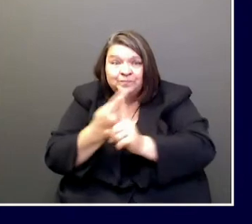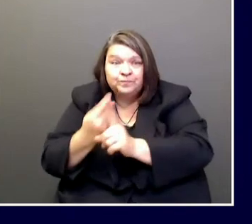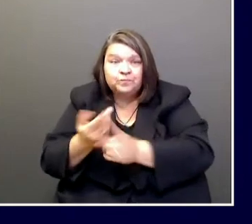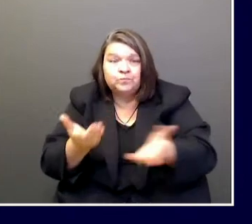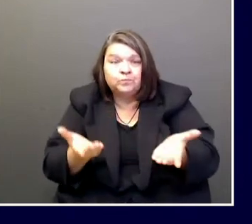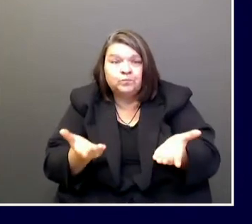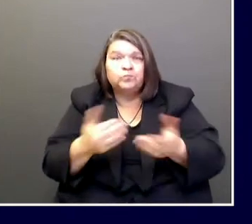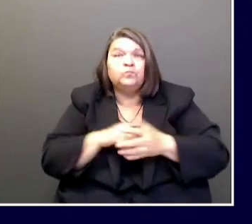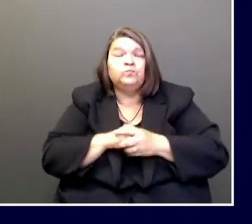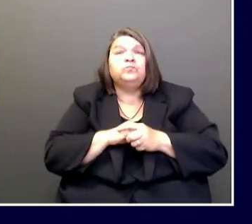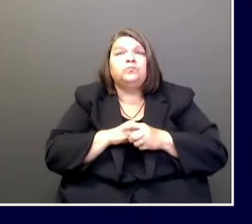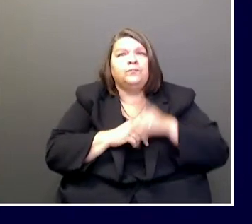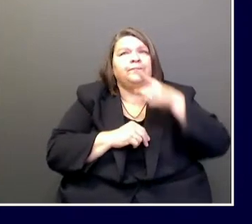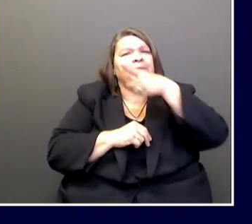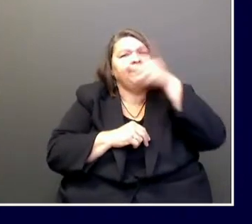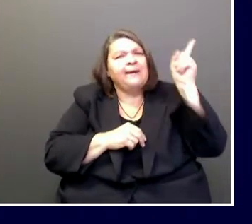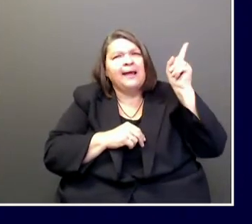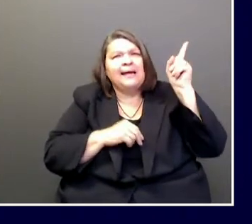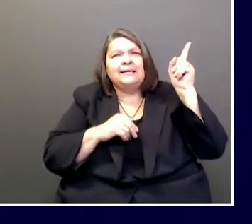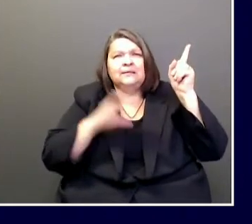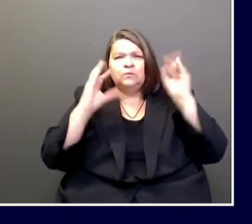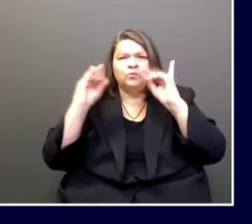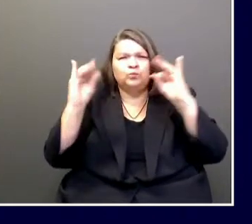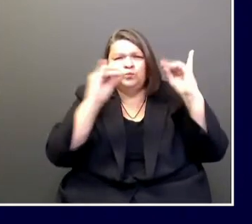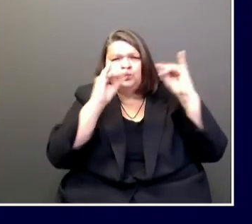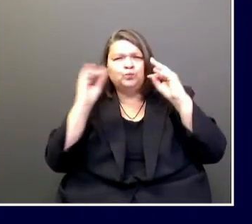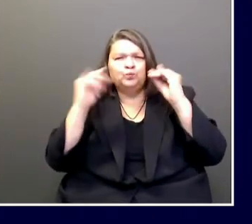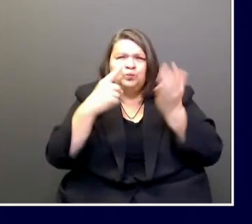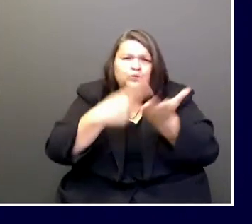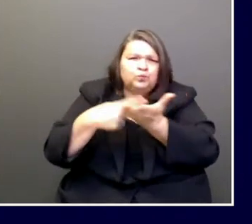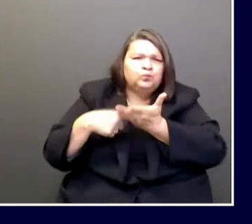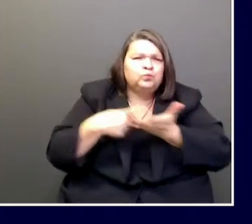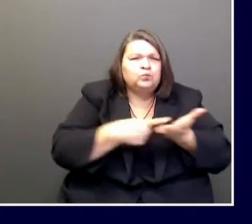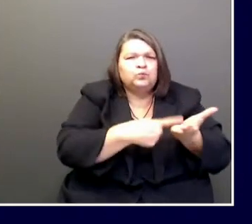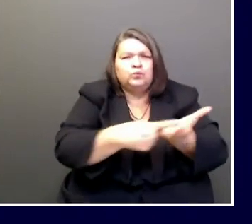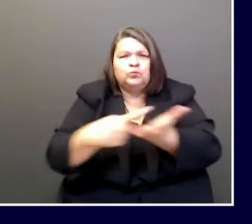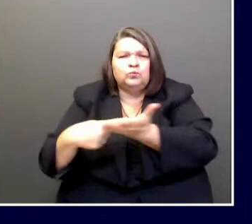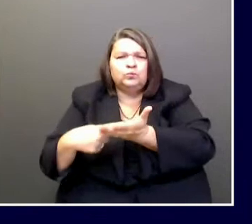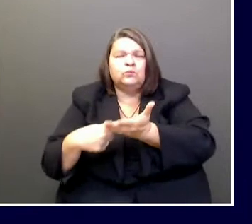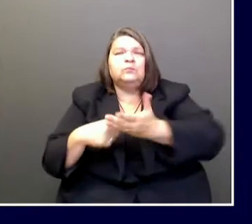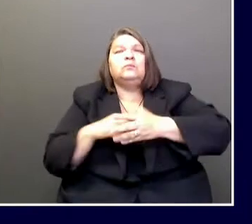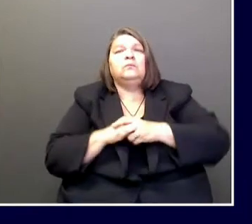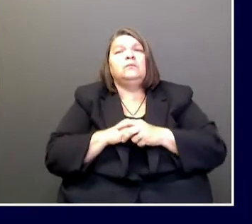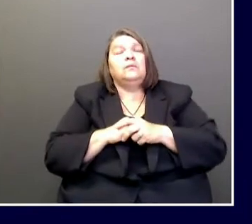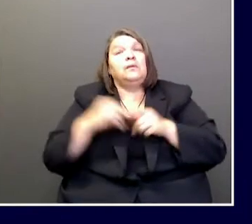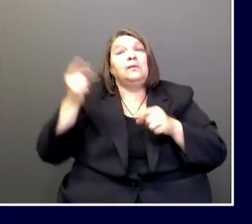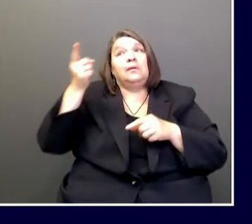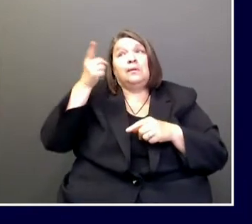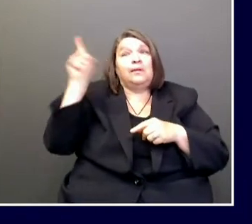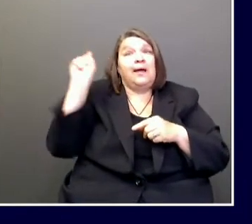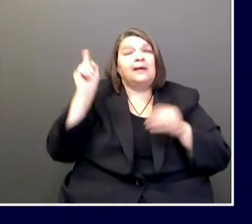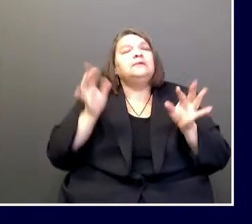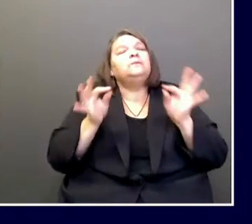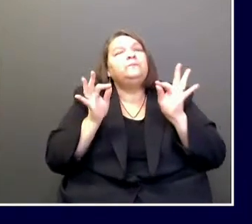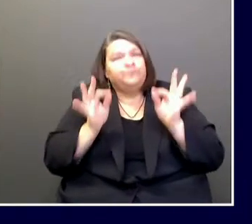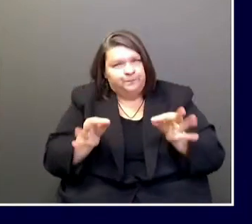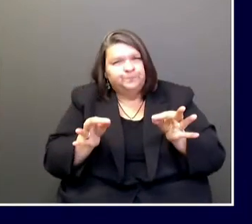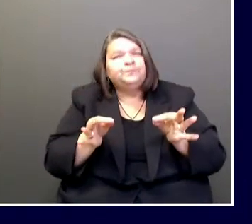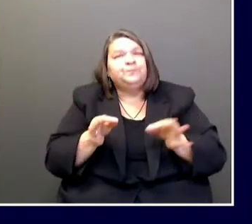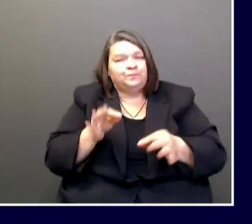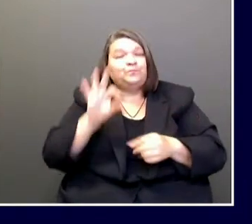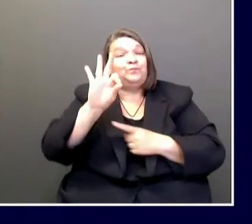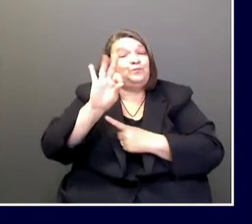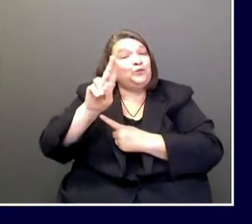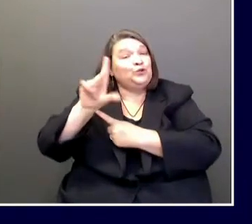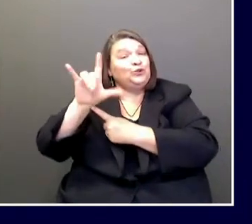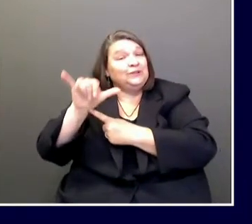first is that for folks who have been fully vaccinated, again, even in the face of the Delta variant, the vaccines that they've got on